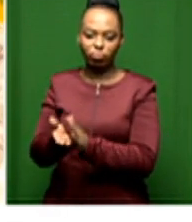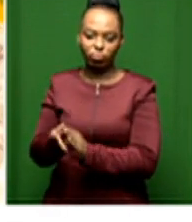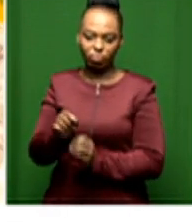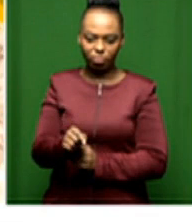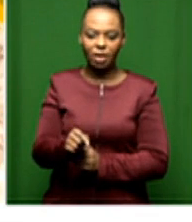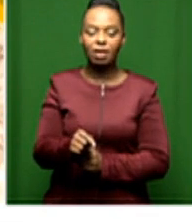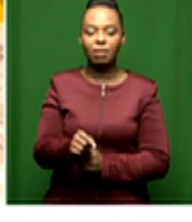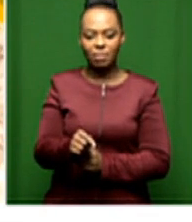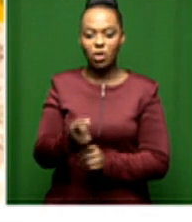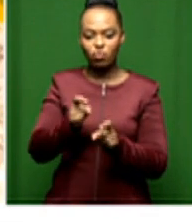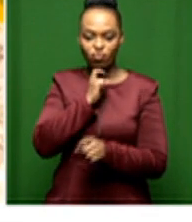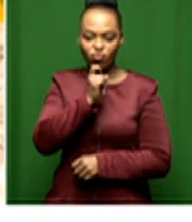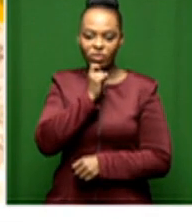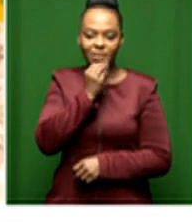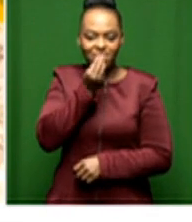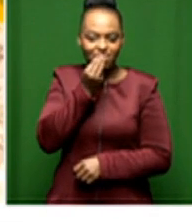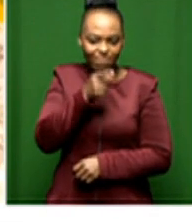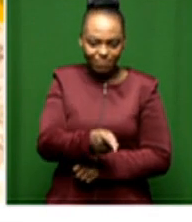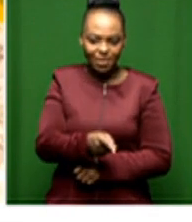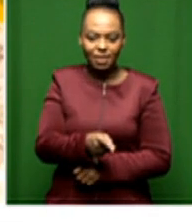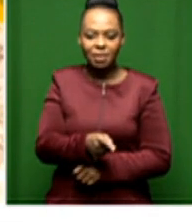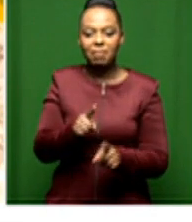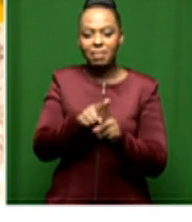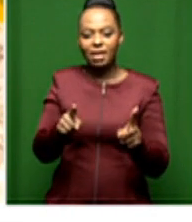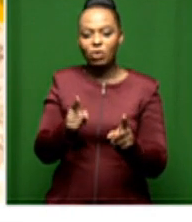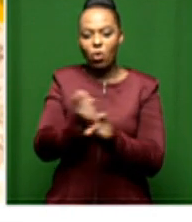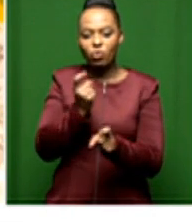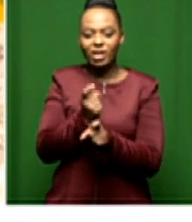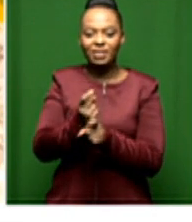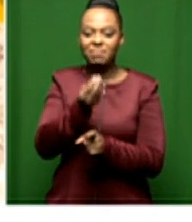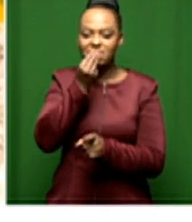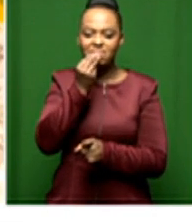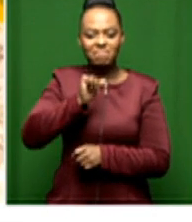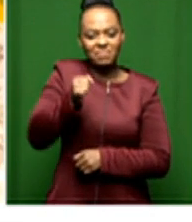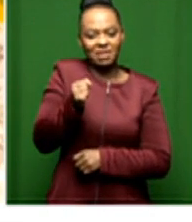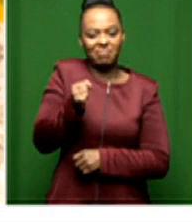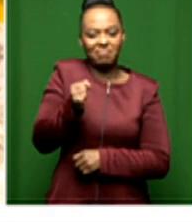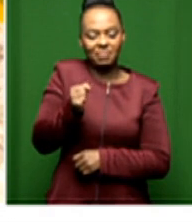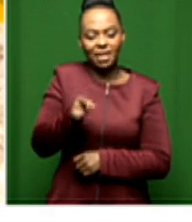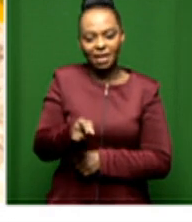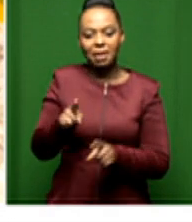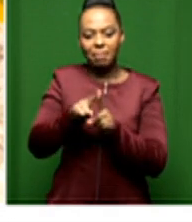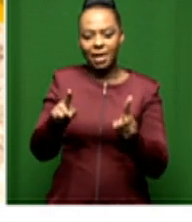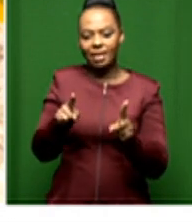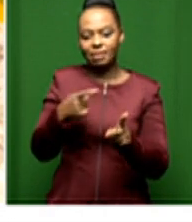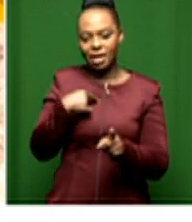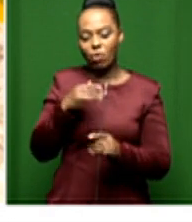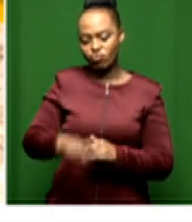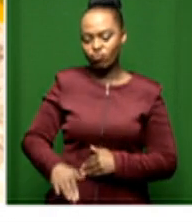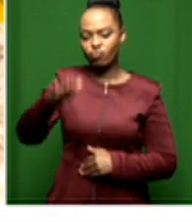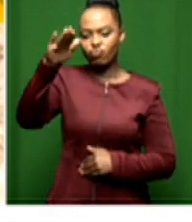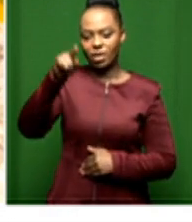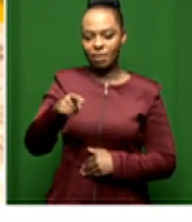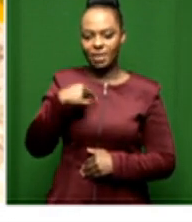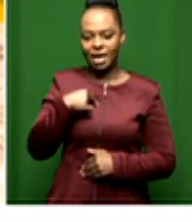it, but I used to store it on my cheeks. I never used to eat properly. So when I grew up, I decided to use baby potatoes, squash